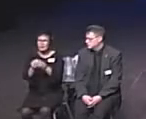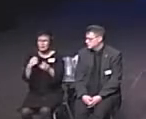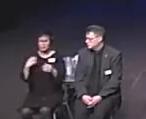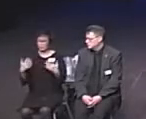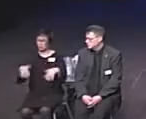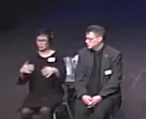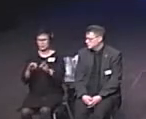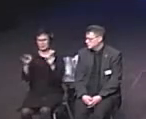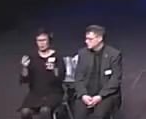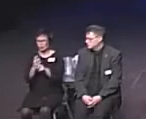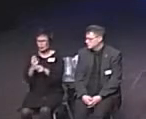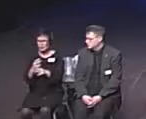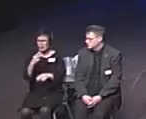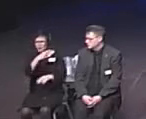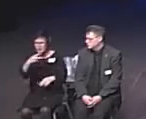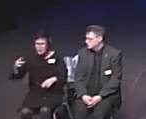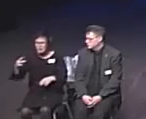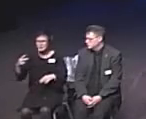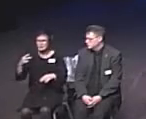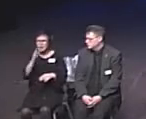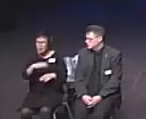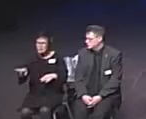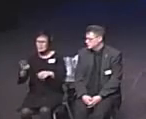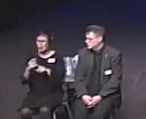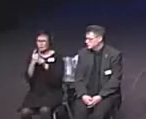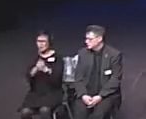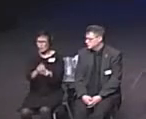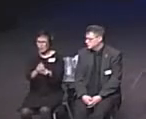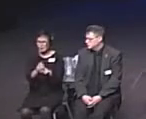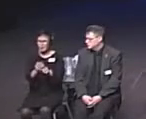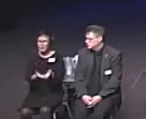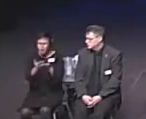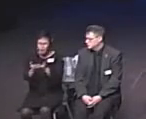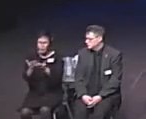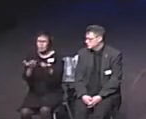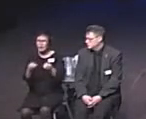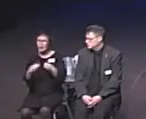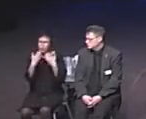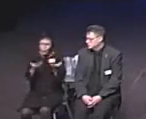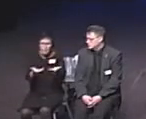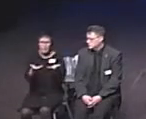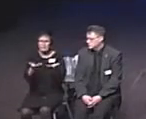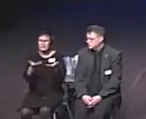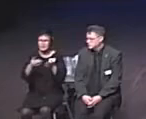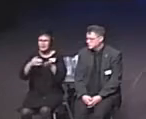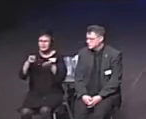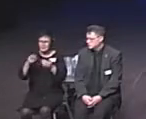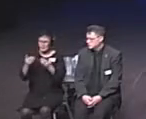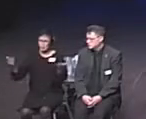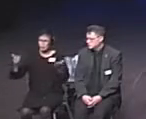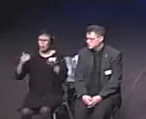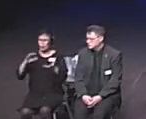extraordinary. 200 children were part of helping out to create and develop this science center at the